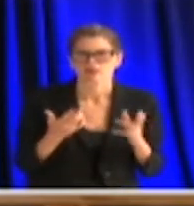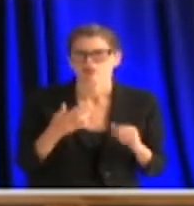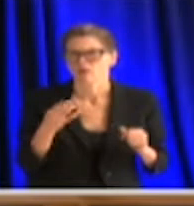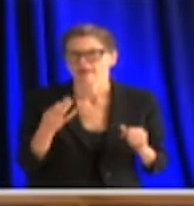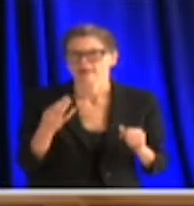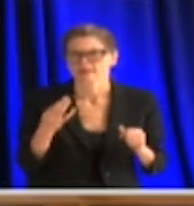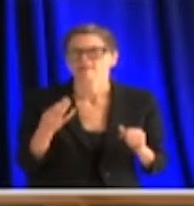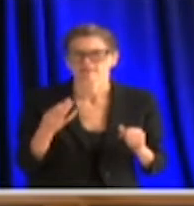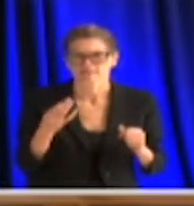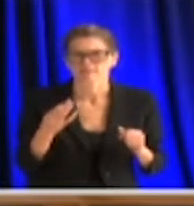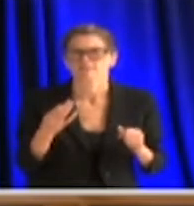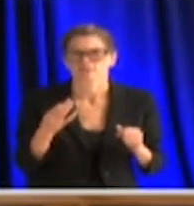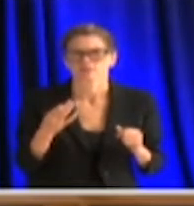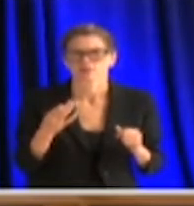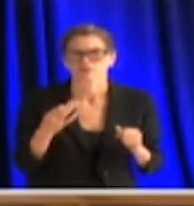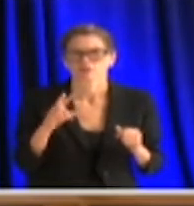May the 19th,